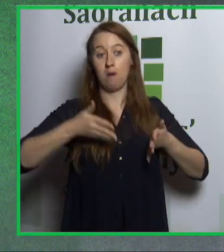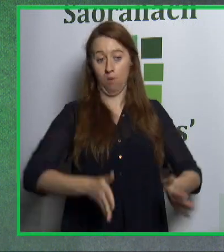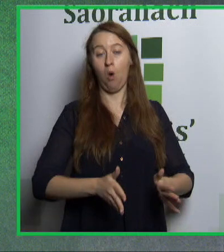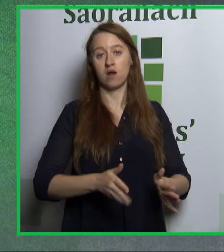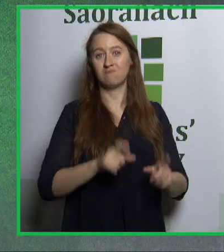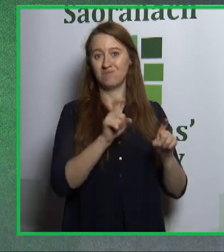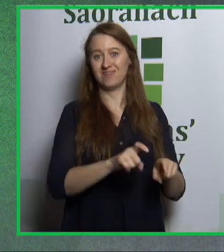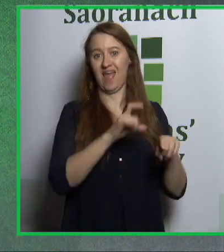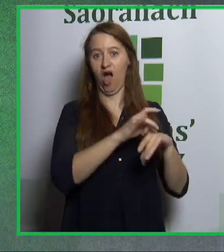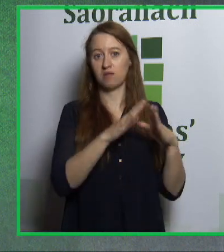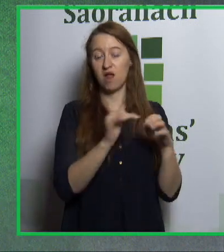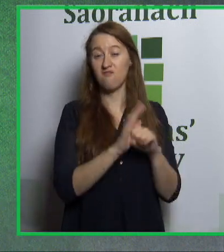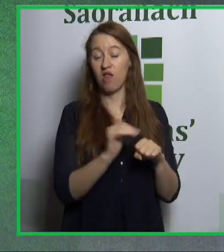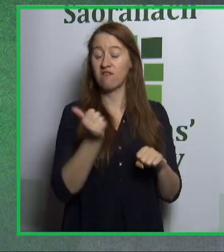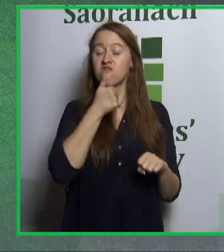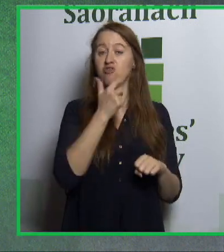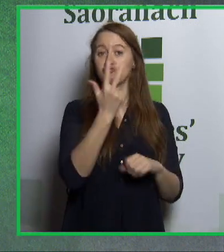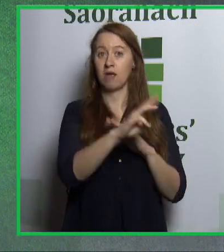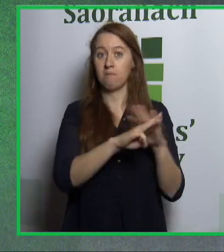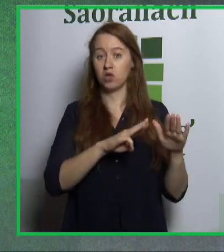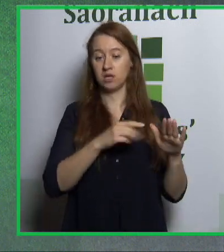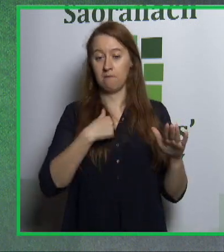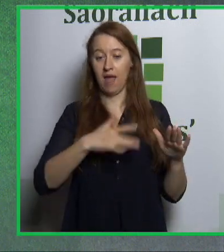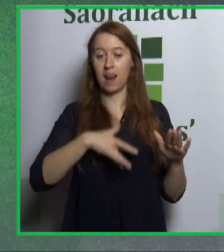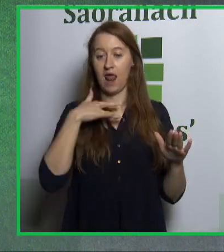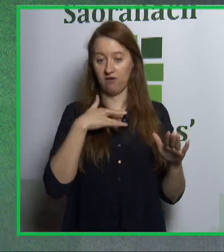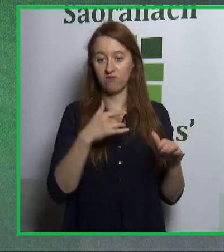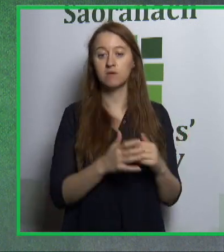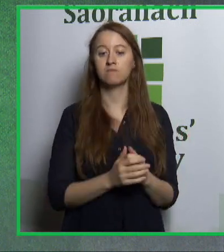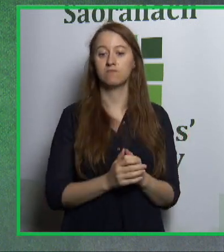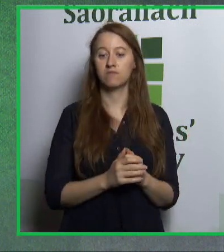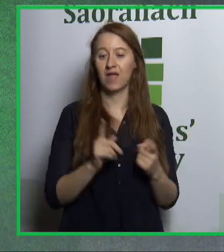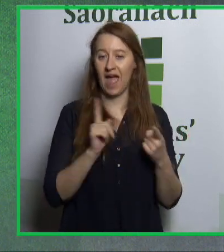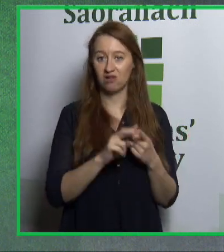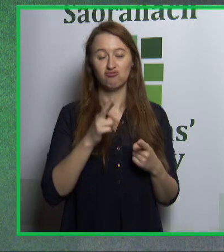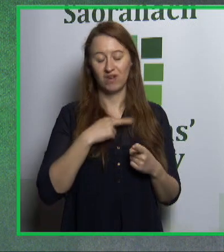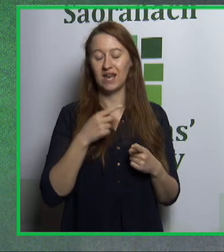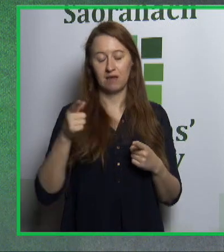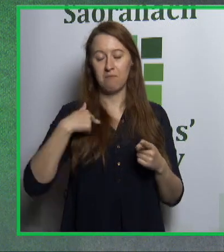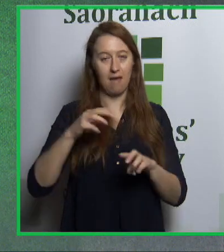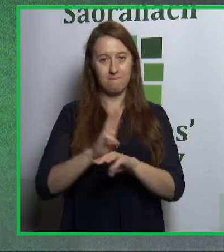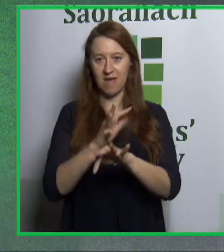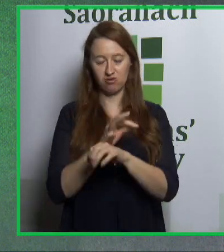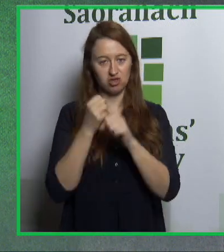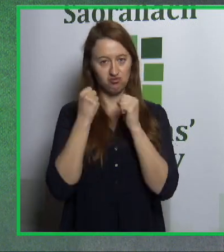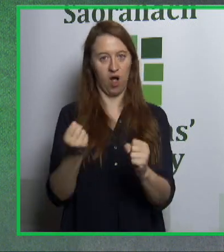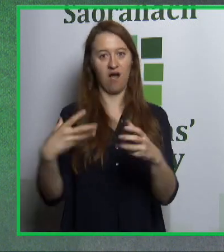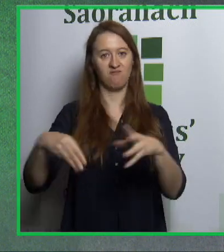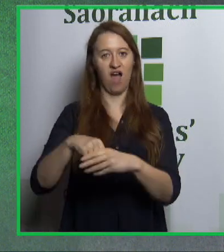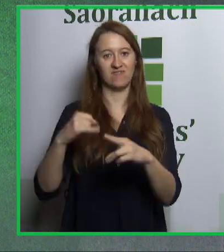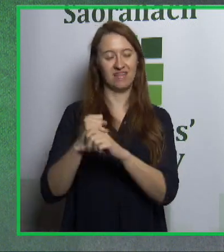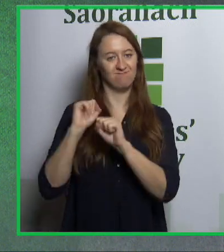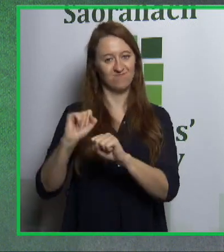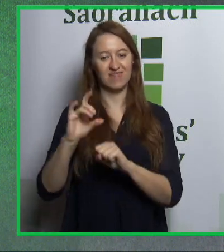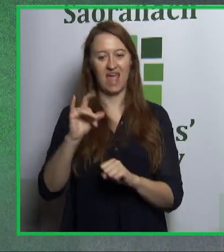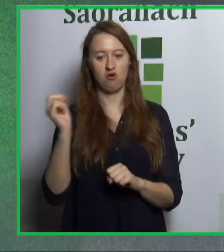I went back home with my parents who were in the inner city town during the middle of a heroin epidemic. So